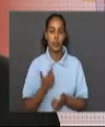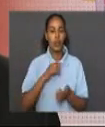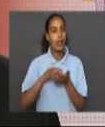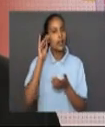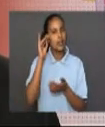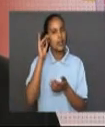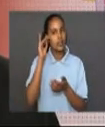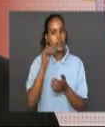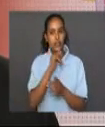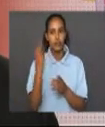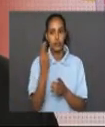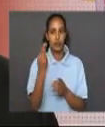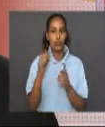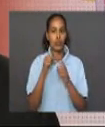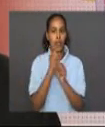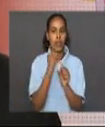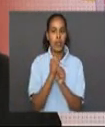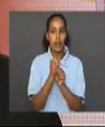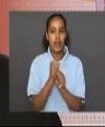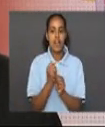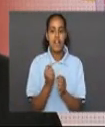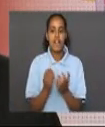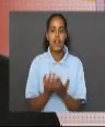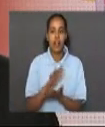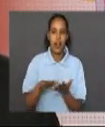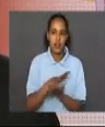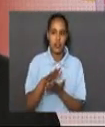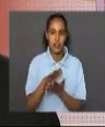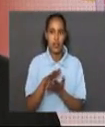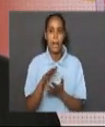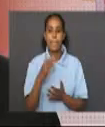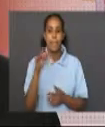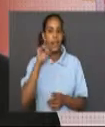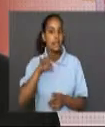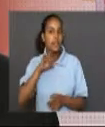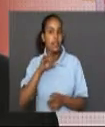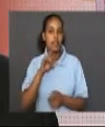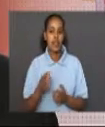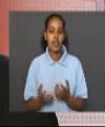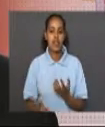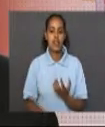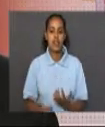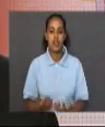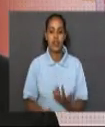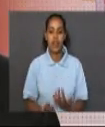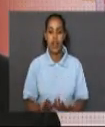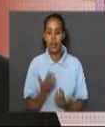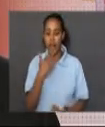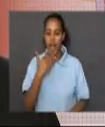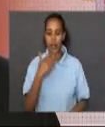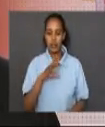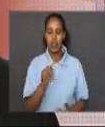We learned that it is used to make fertilizer, plastics, dyes, and